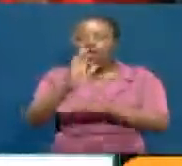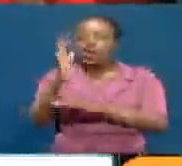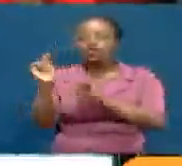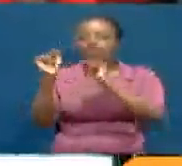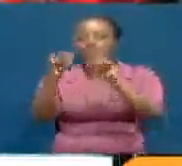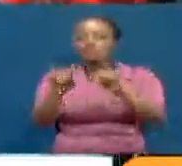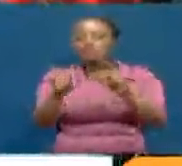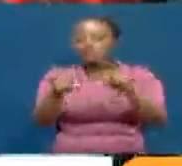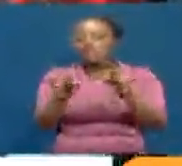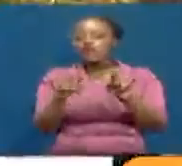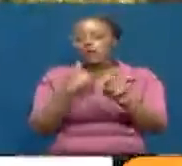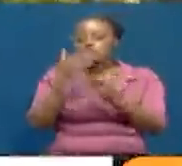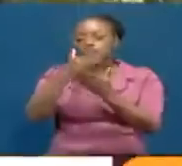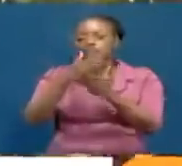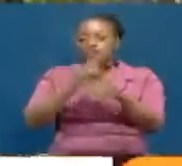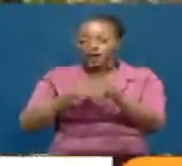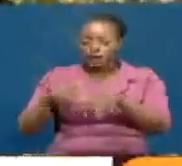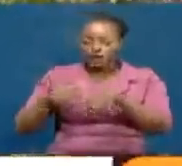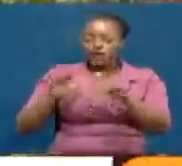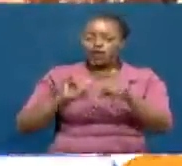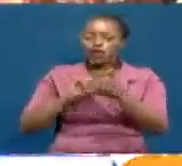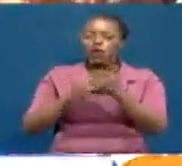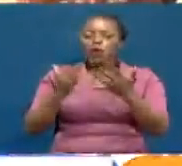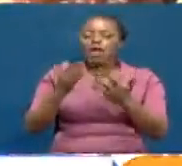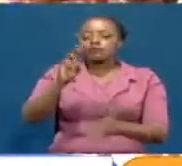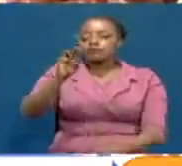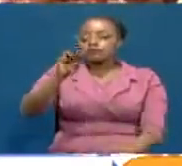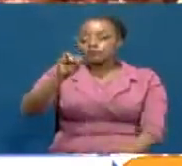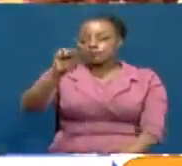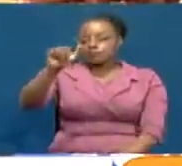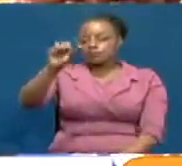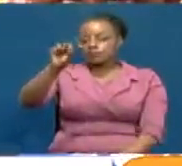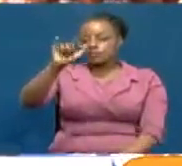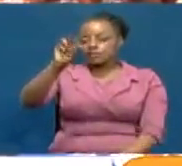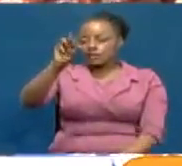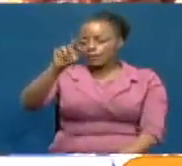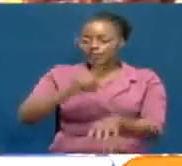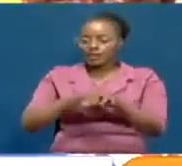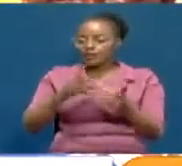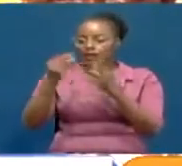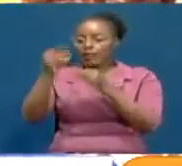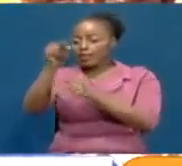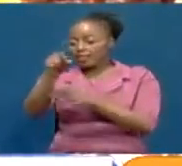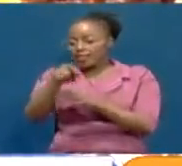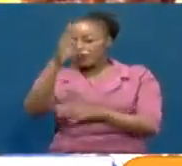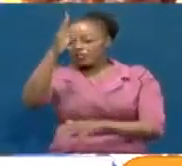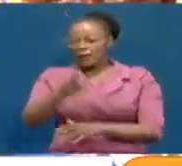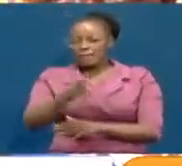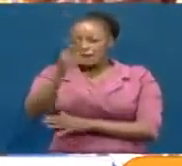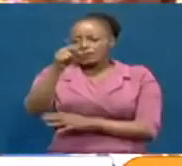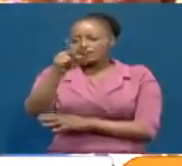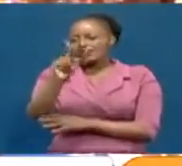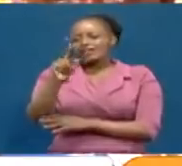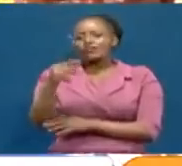His fate was sealed when he went after her at Masimba. Kana pala kapigwa risasi na ndio tegemeo ya ibomo hii hapa